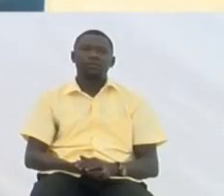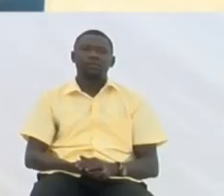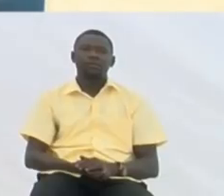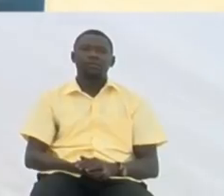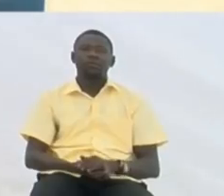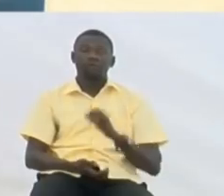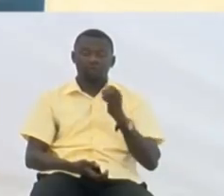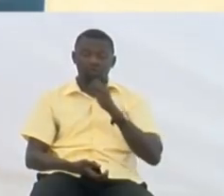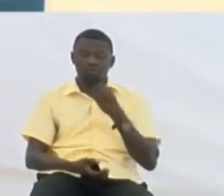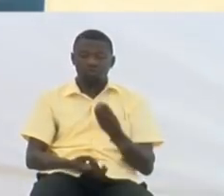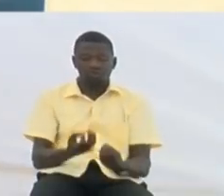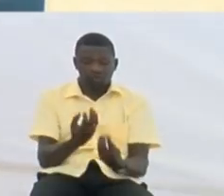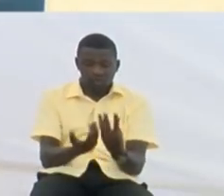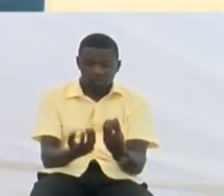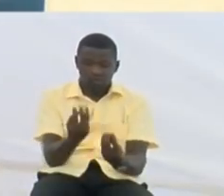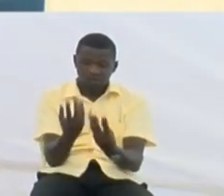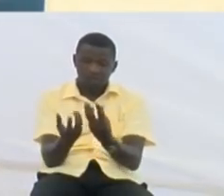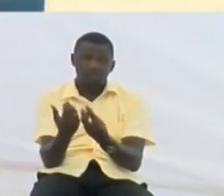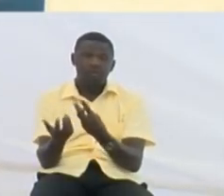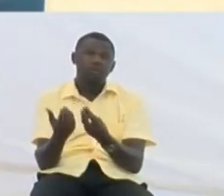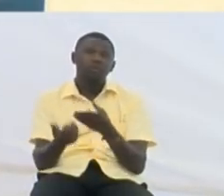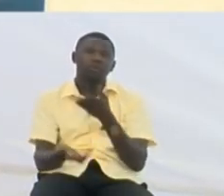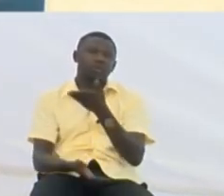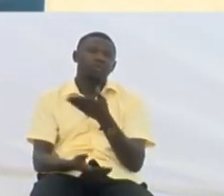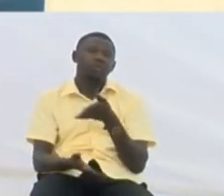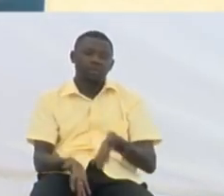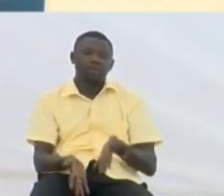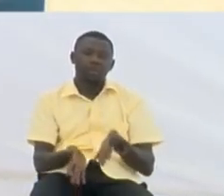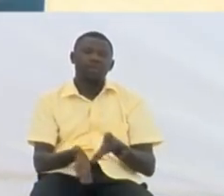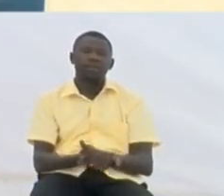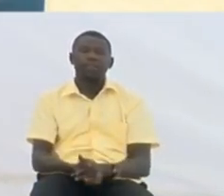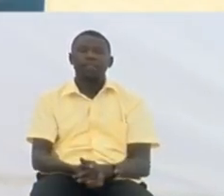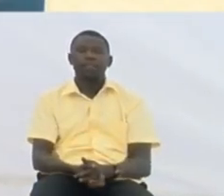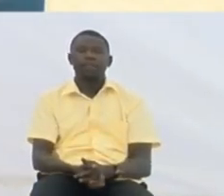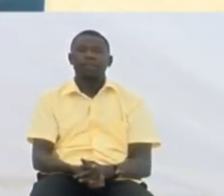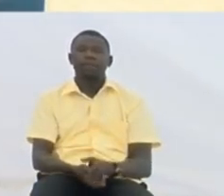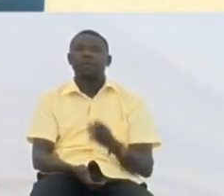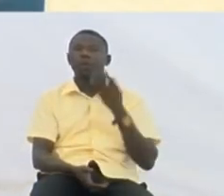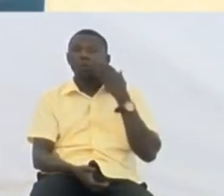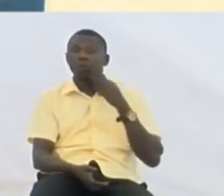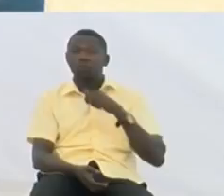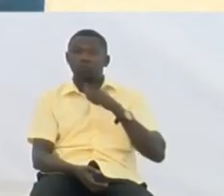because this is where we nurse the seedlings. And